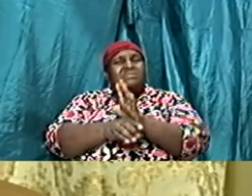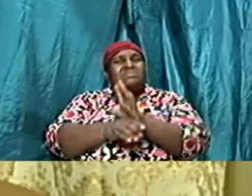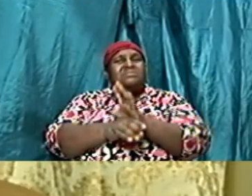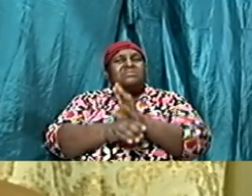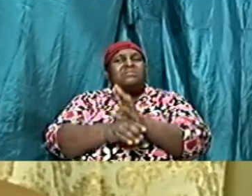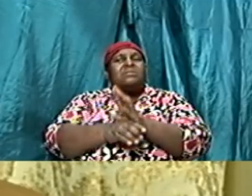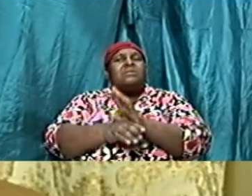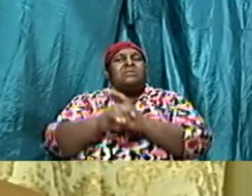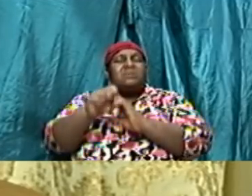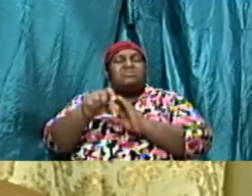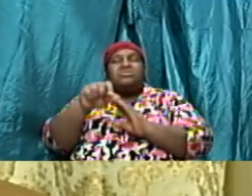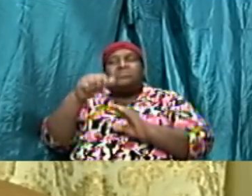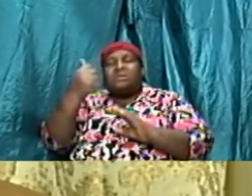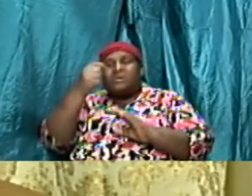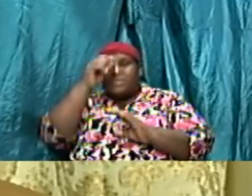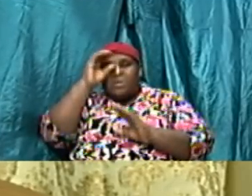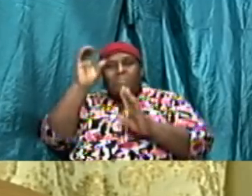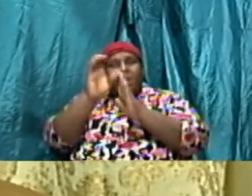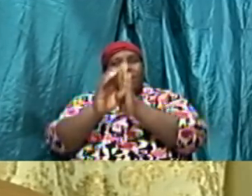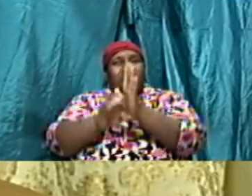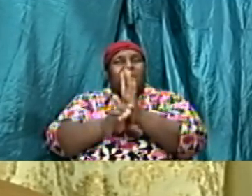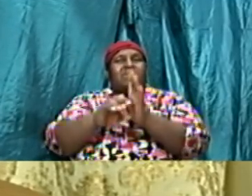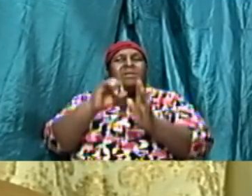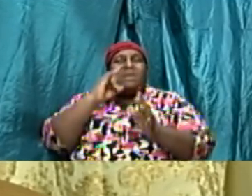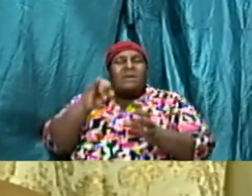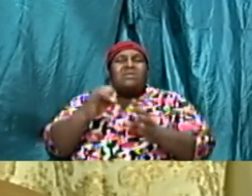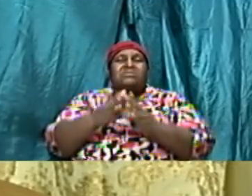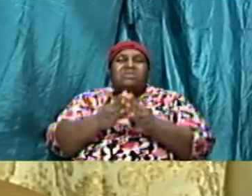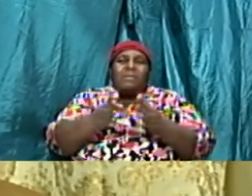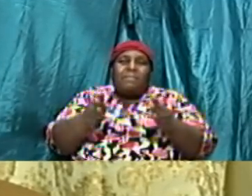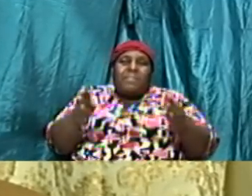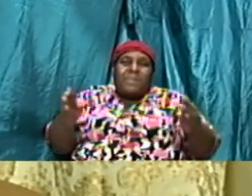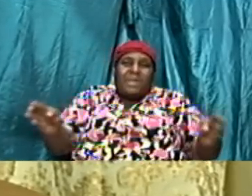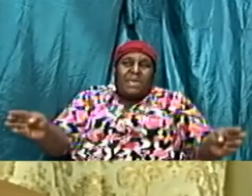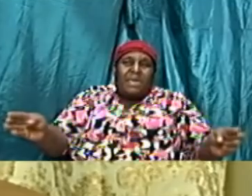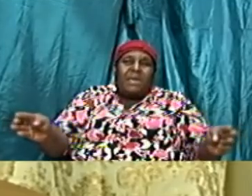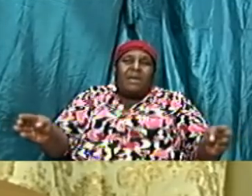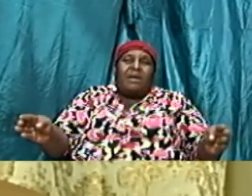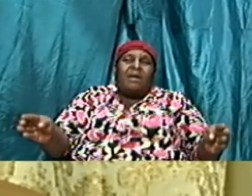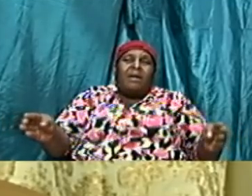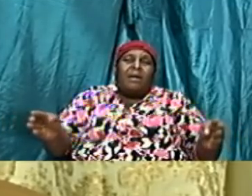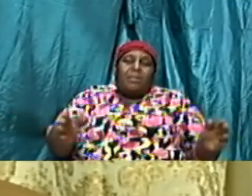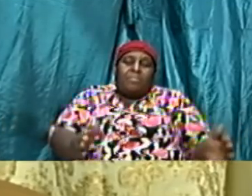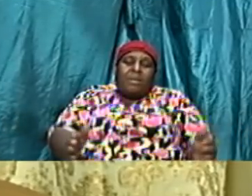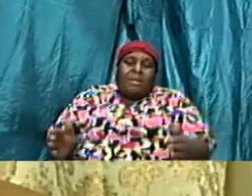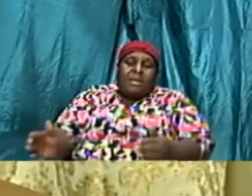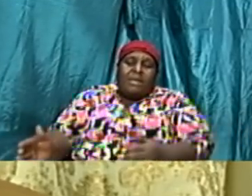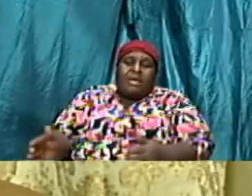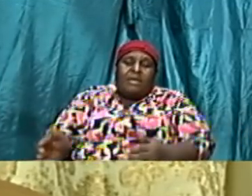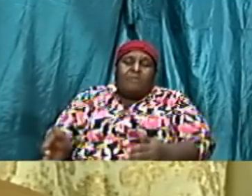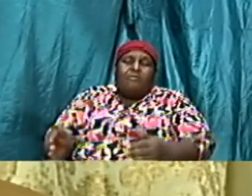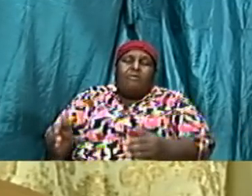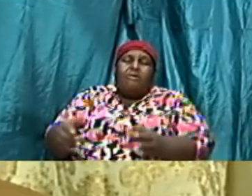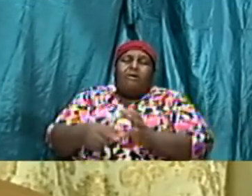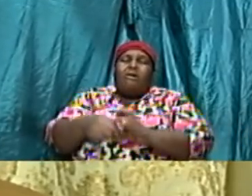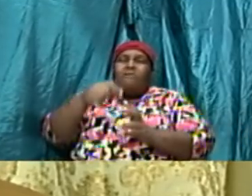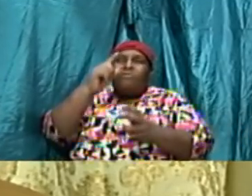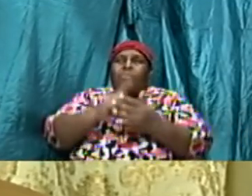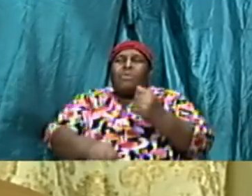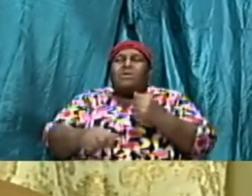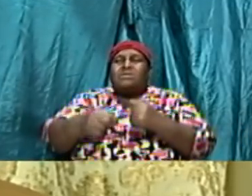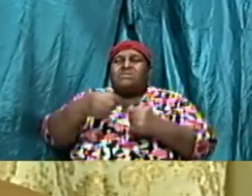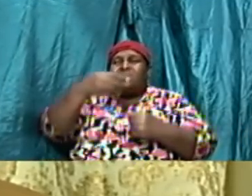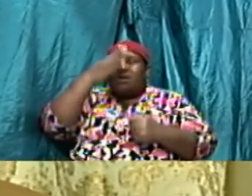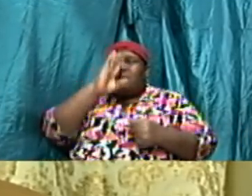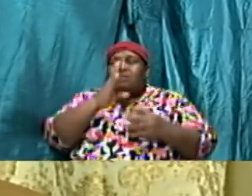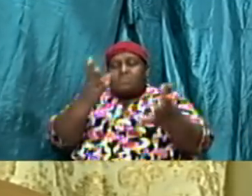words, it is the big summary of what God would want Israel to do.